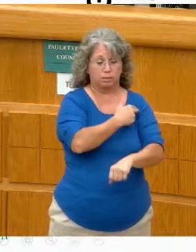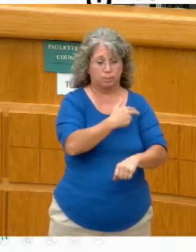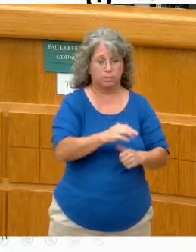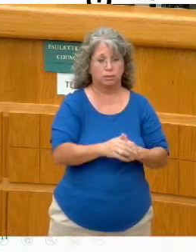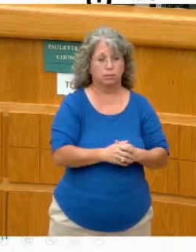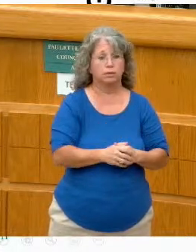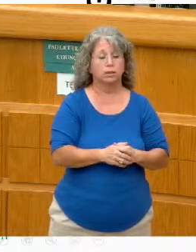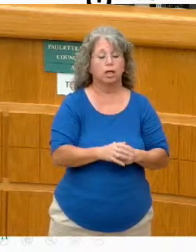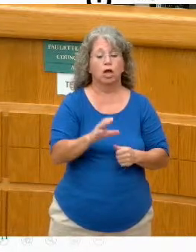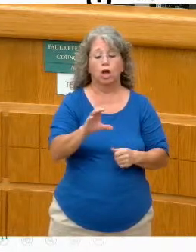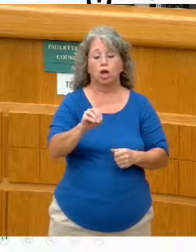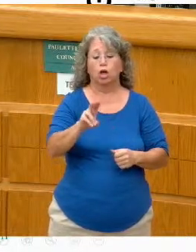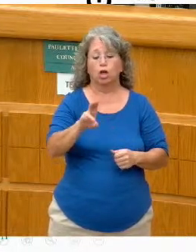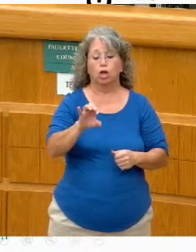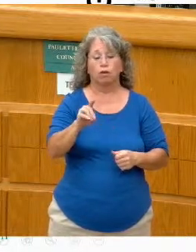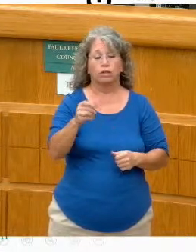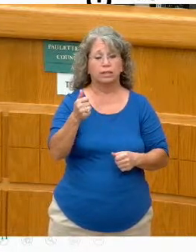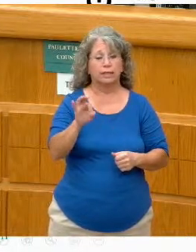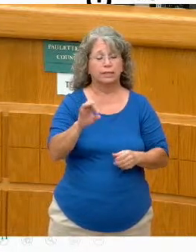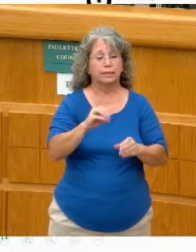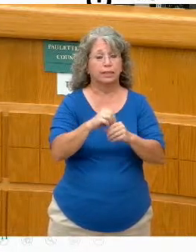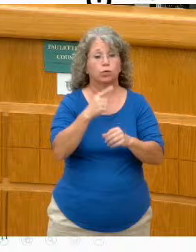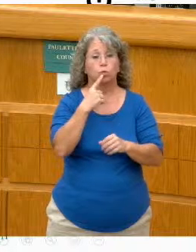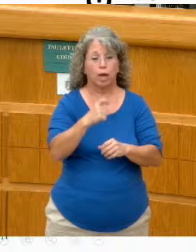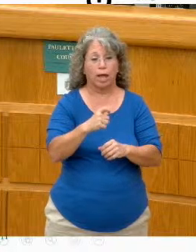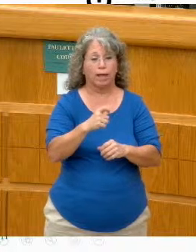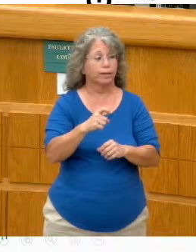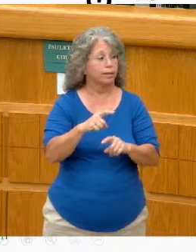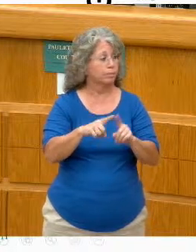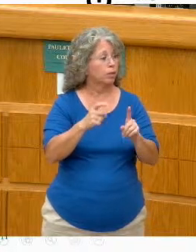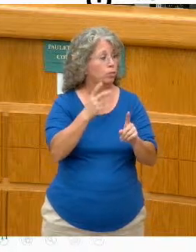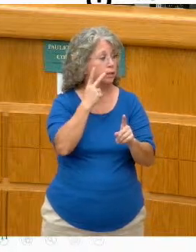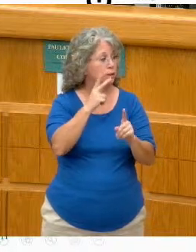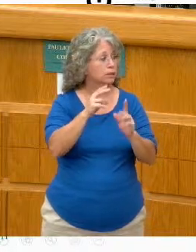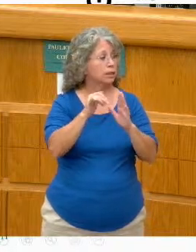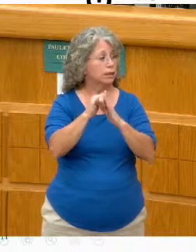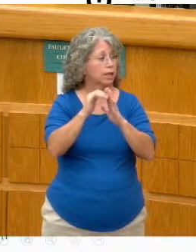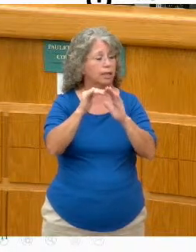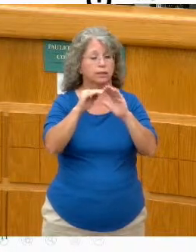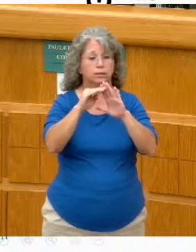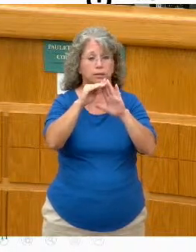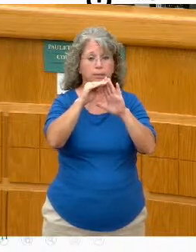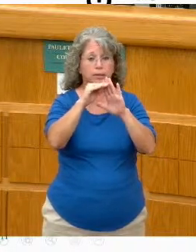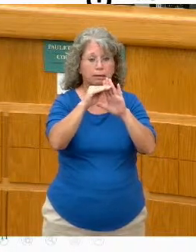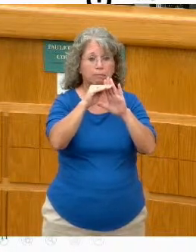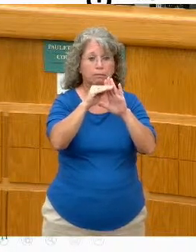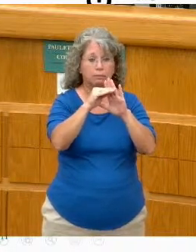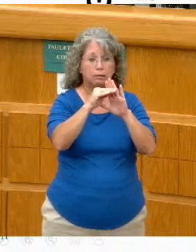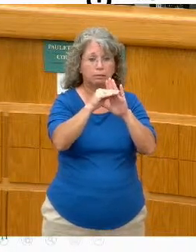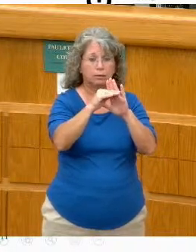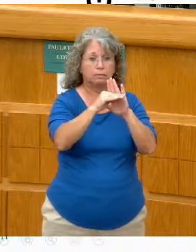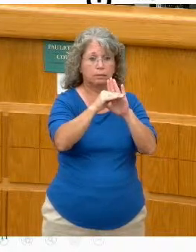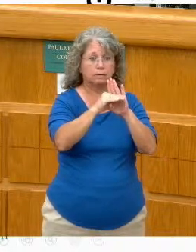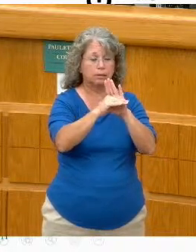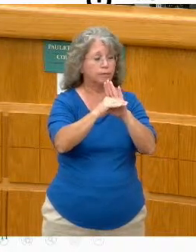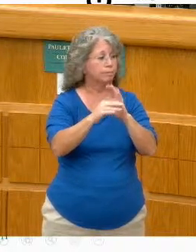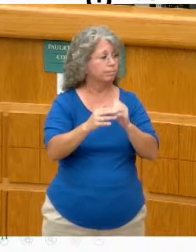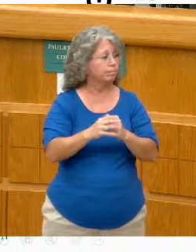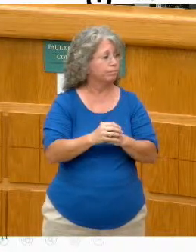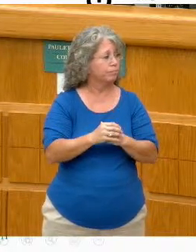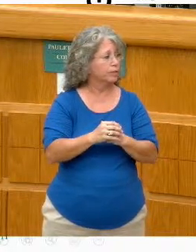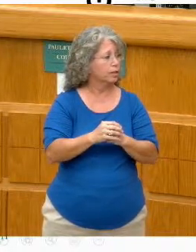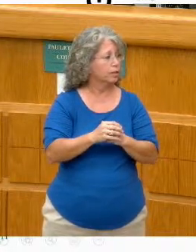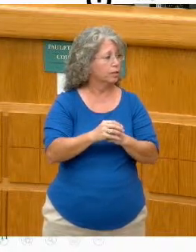here in red, and we've seen a nice steady decline. This vertical bar here marks the transition from